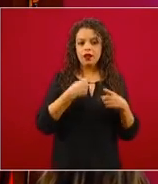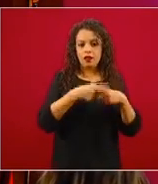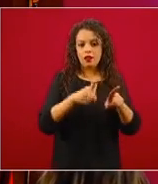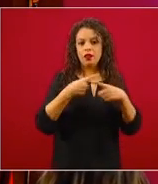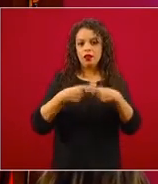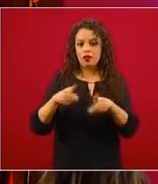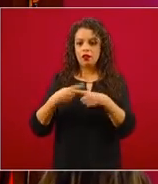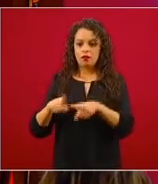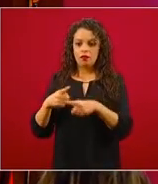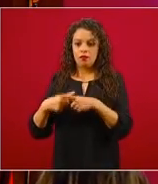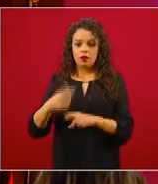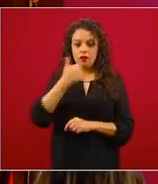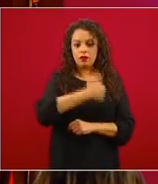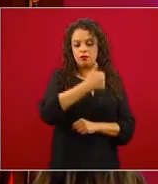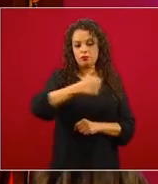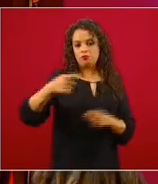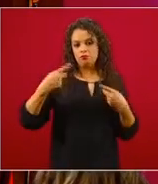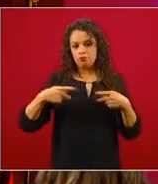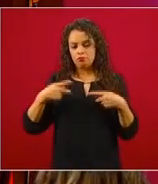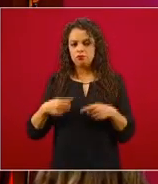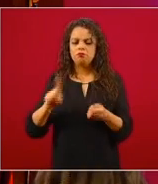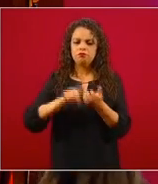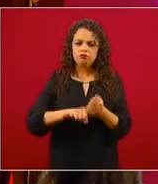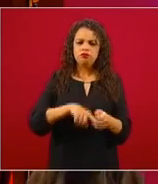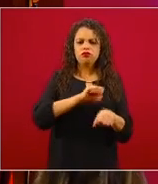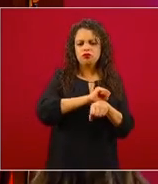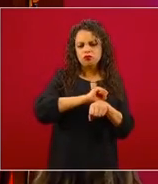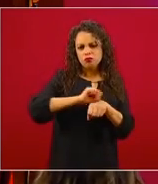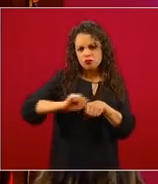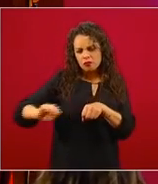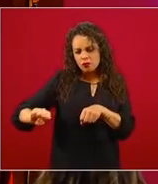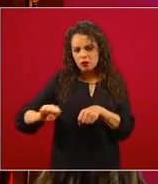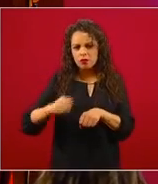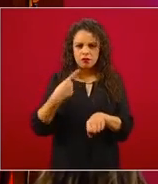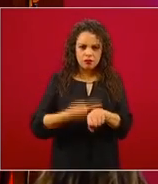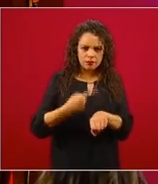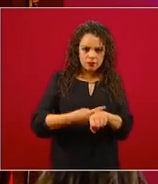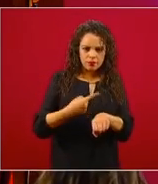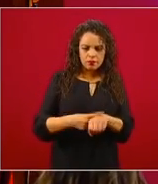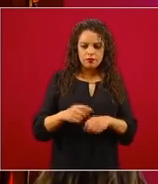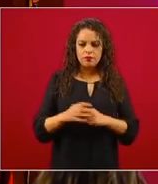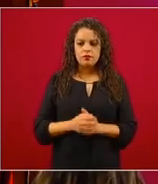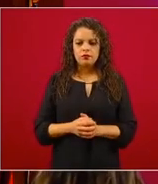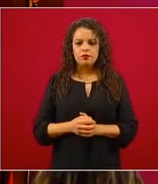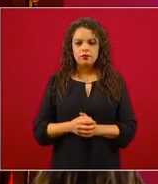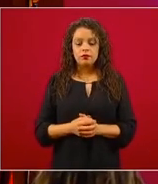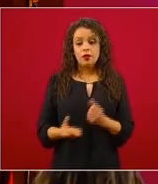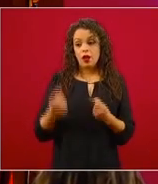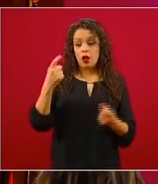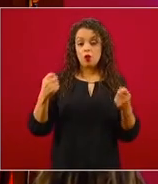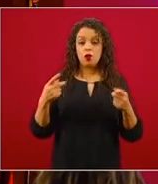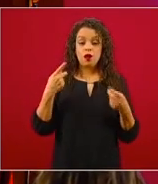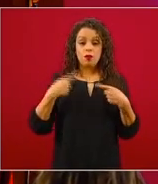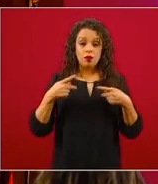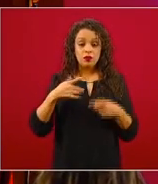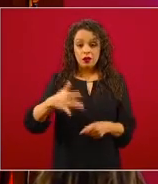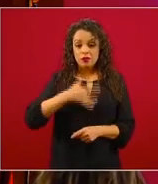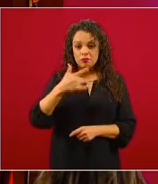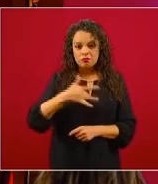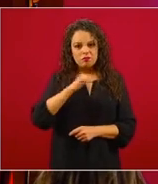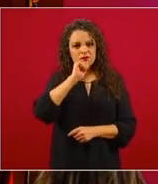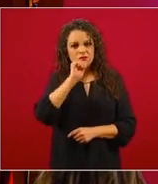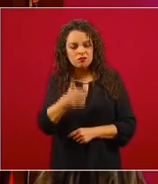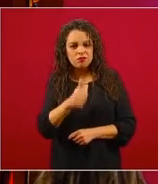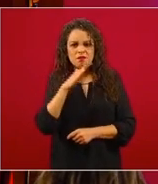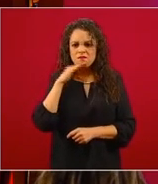different for different people. It could be a light sickness, some people are asymptomatic, and then we have a